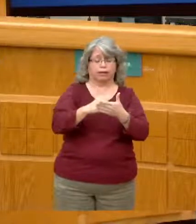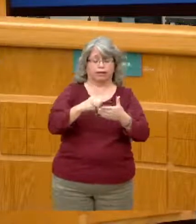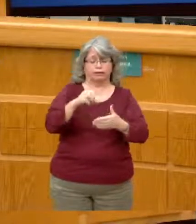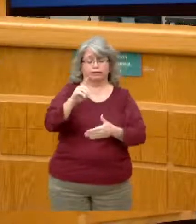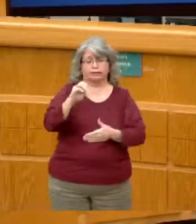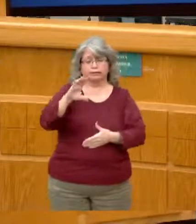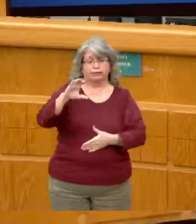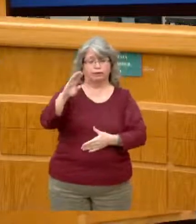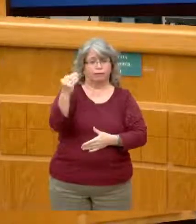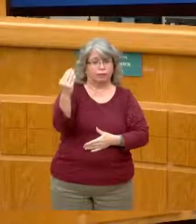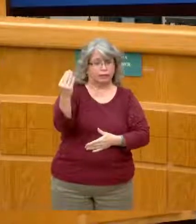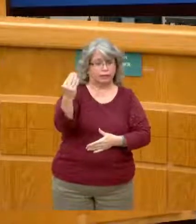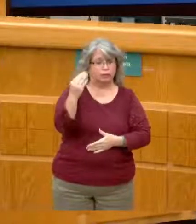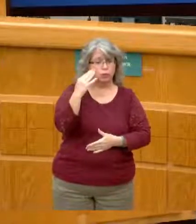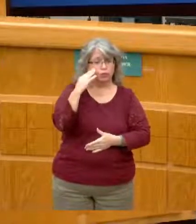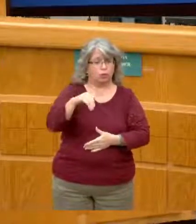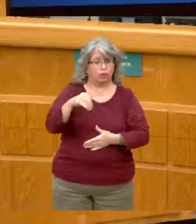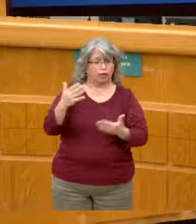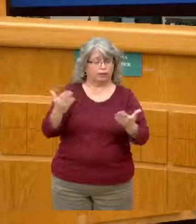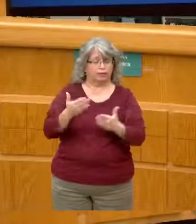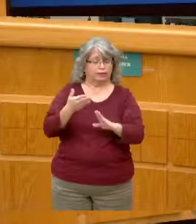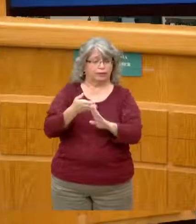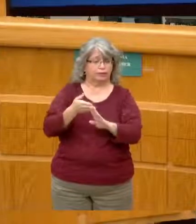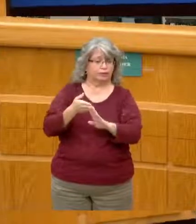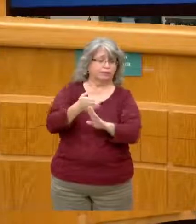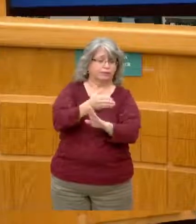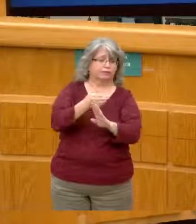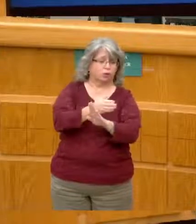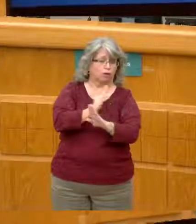know it was here prior to actually getting our first confirmed